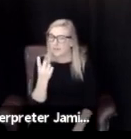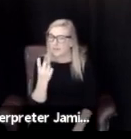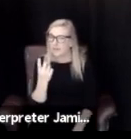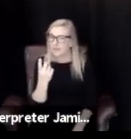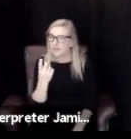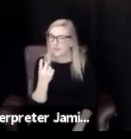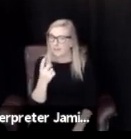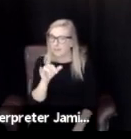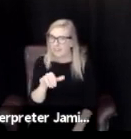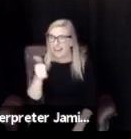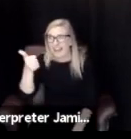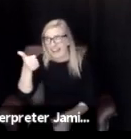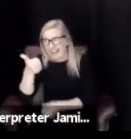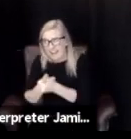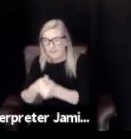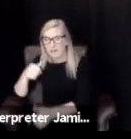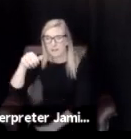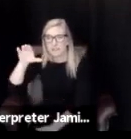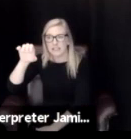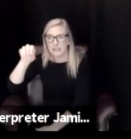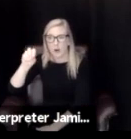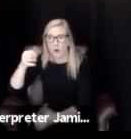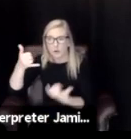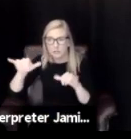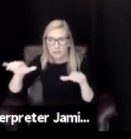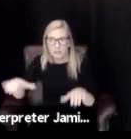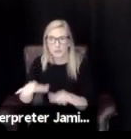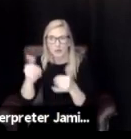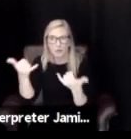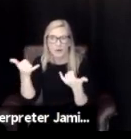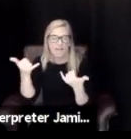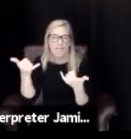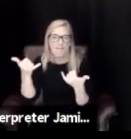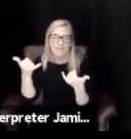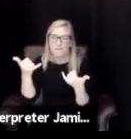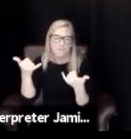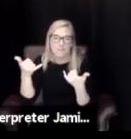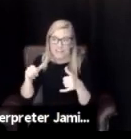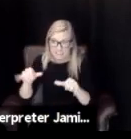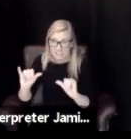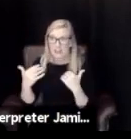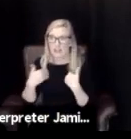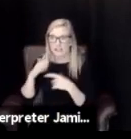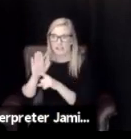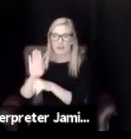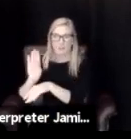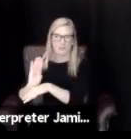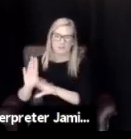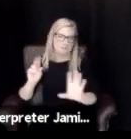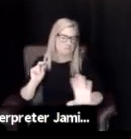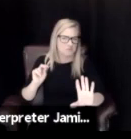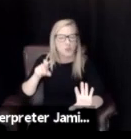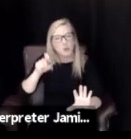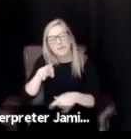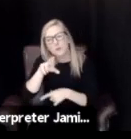CEO is doing right now that still has his or her business. They are reimagining what their business should